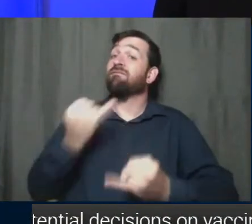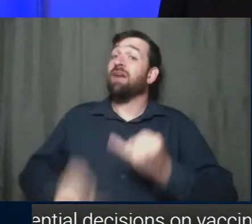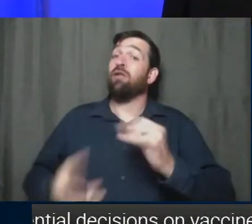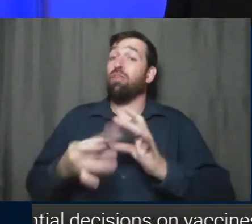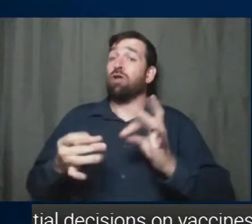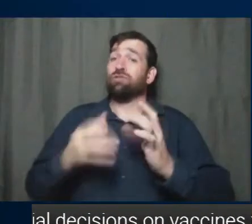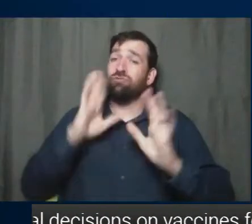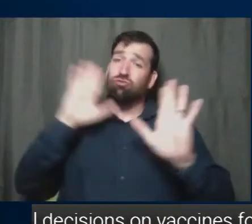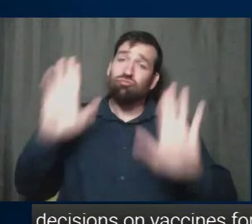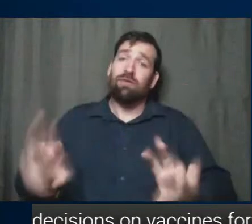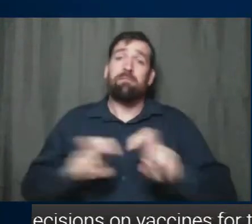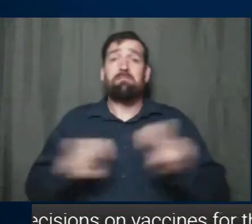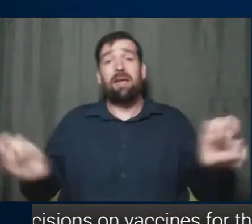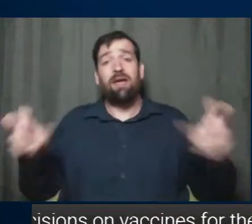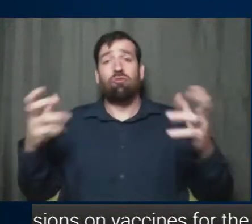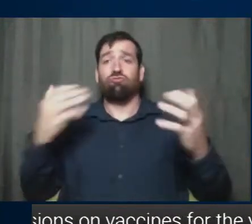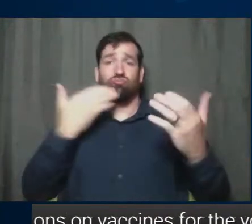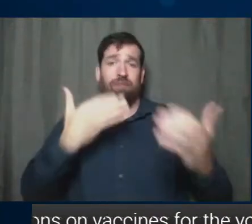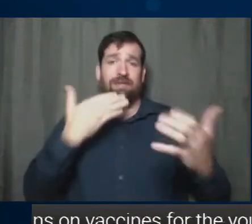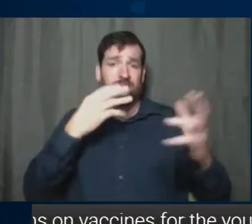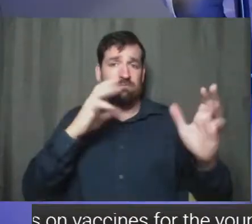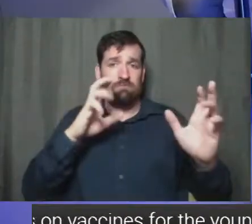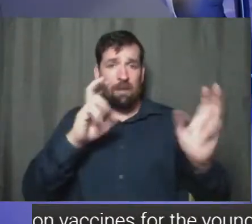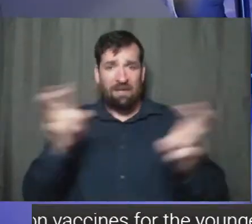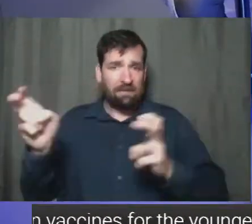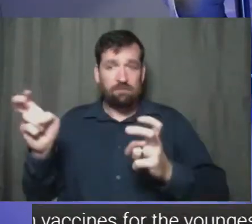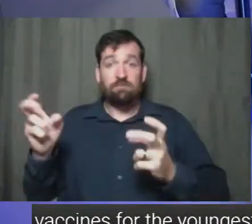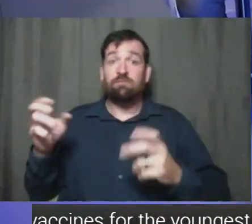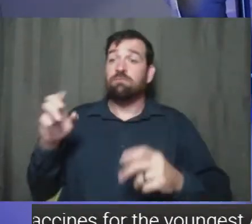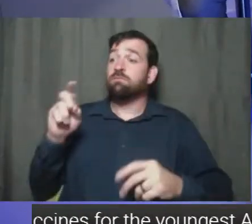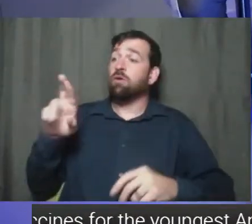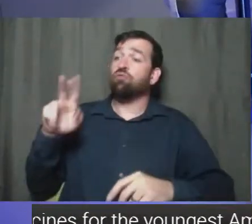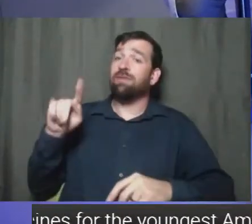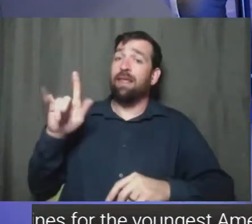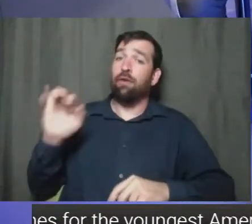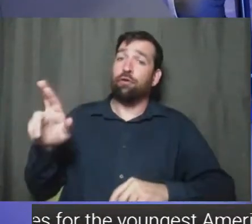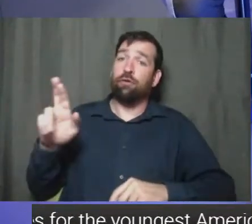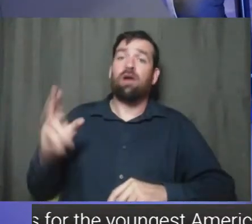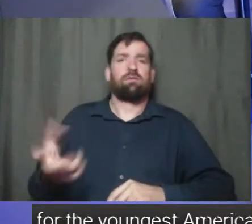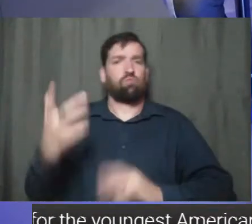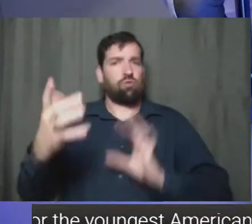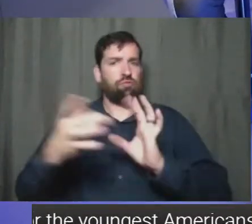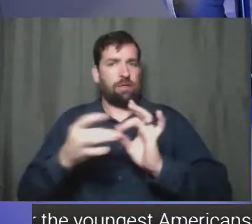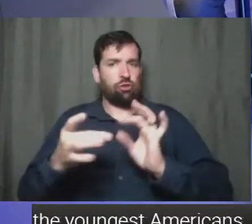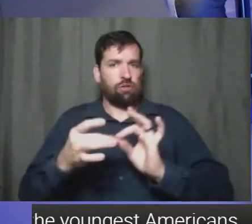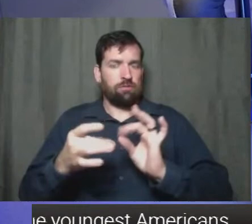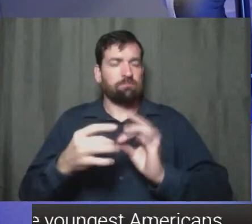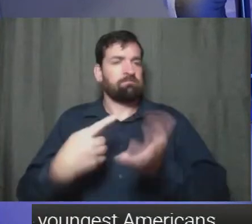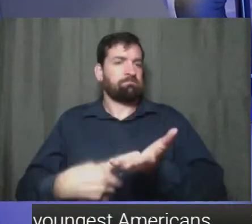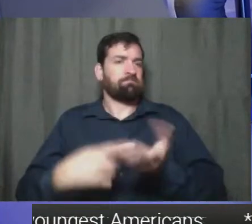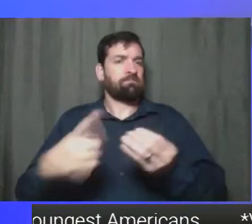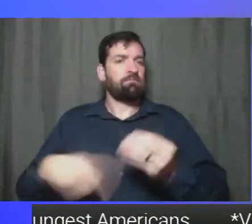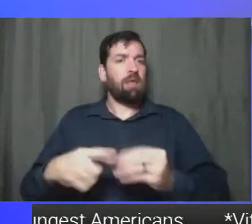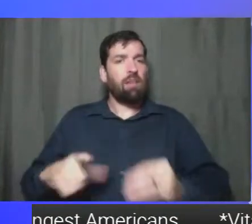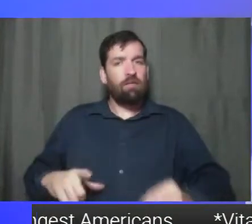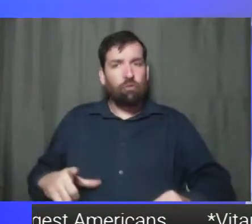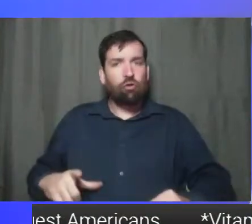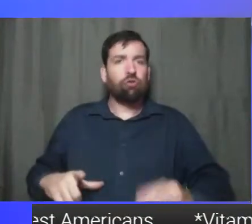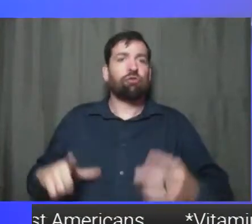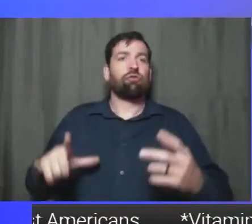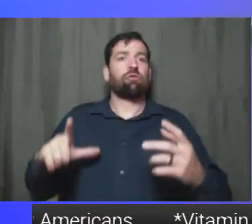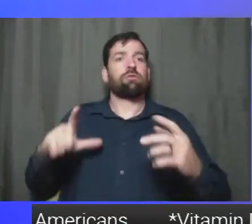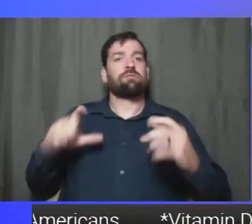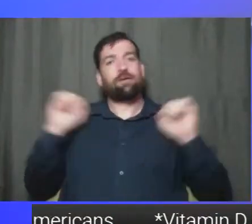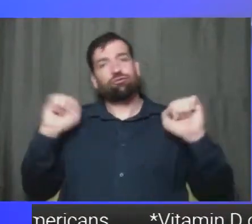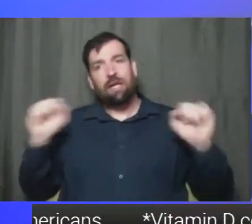topic. Dr. Taylor, I'll let you get us started. Well, thank you very much. One thing I did want to mention, since we're talking about liver and exercise today, and we briefly